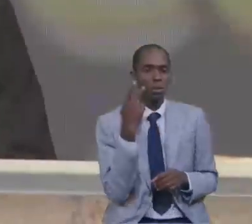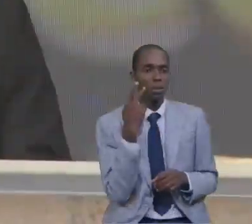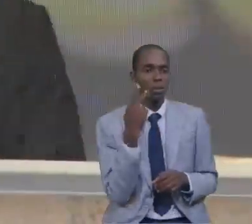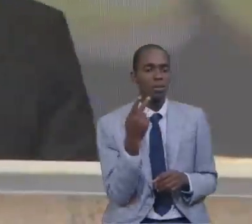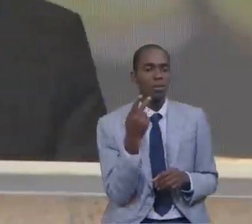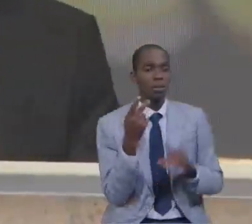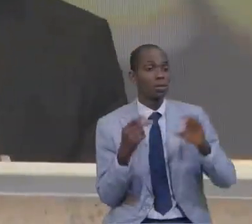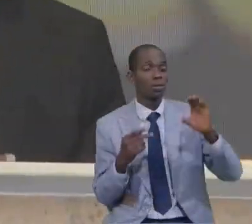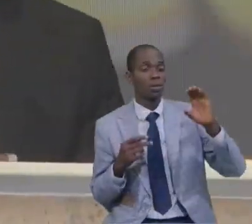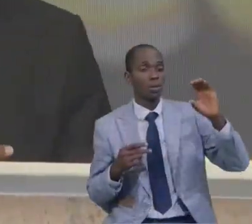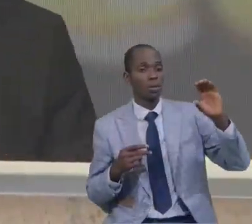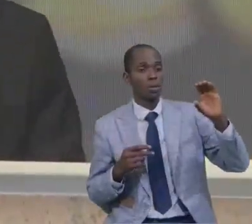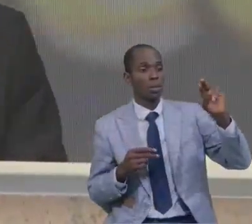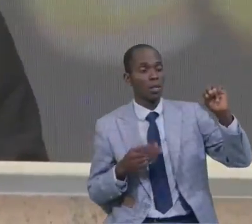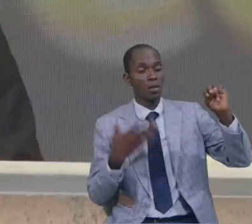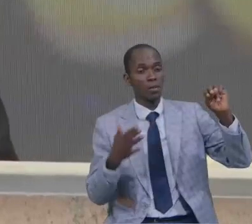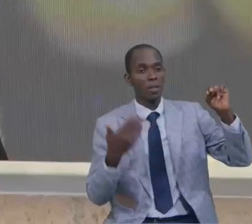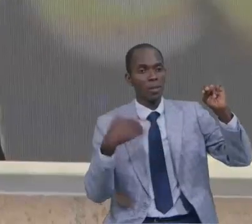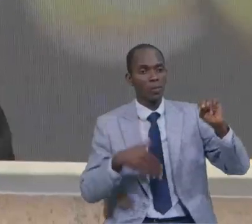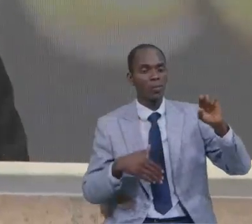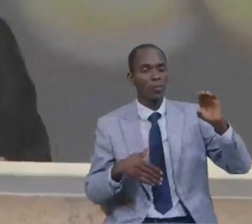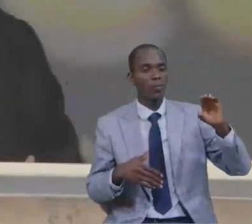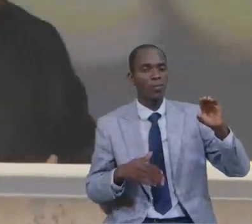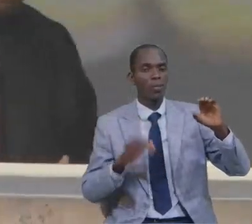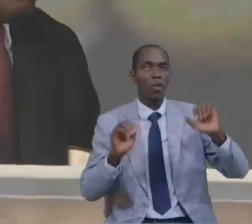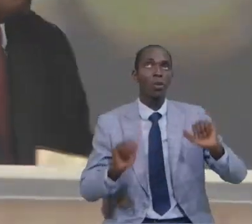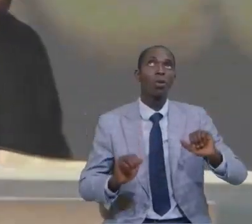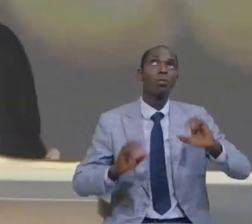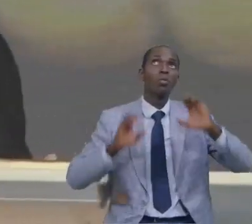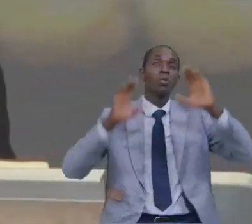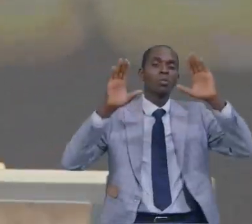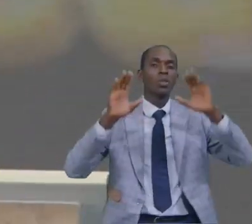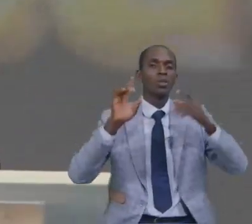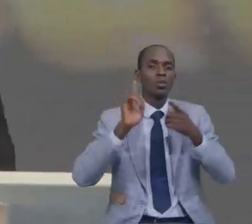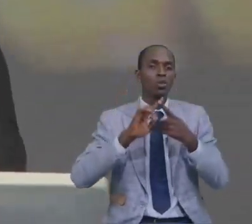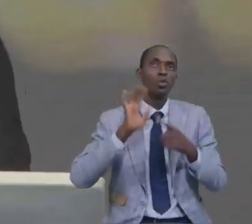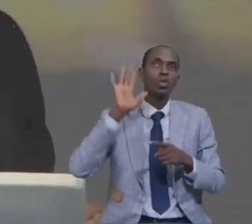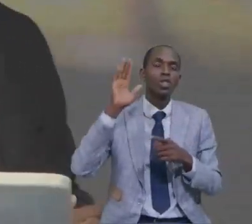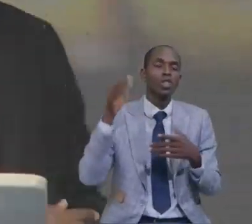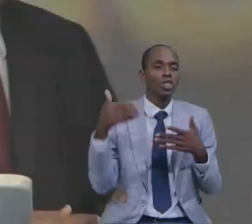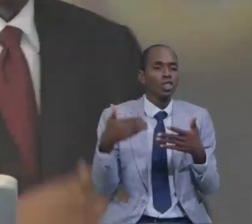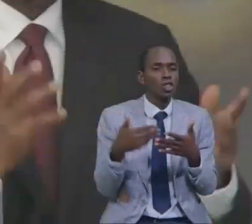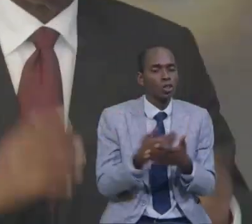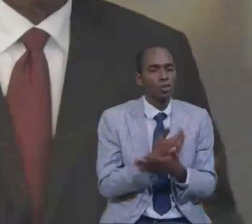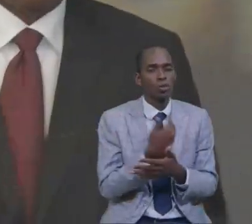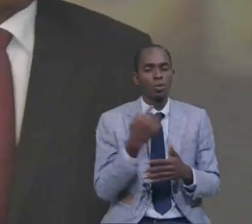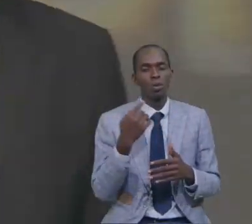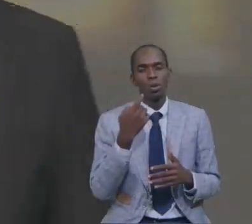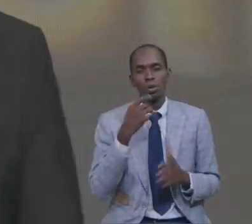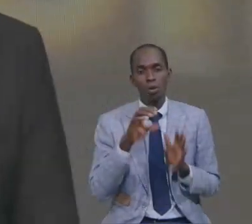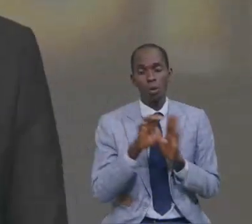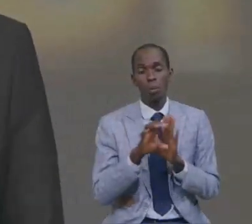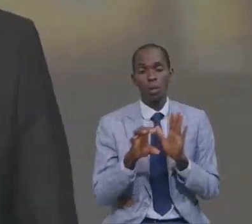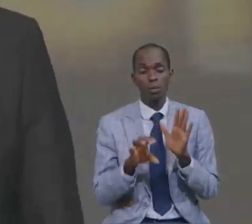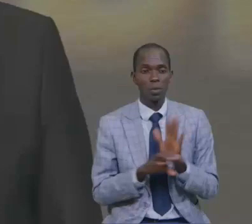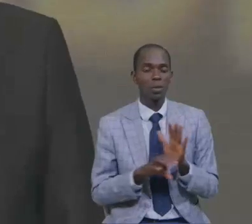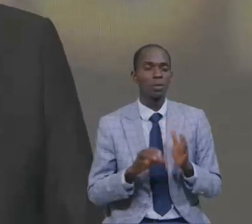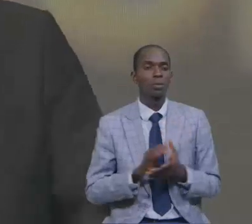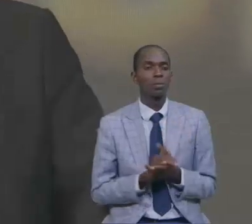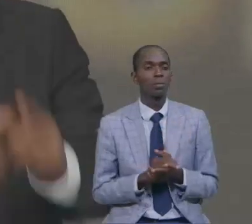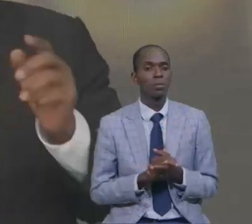Commitment to his new commandment. In John chapter 13, reading from verse